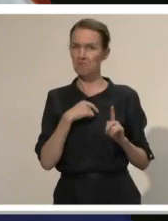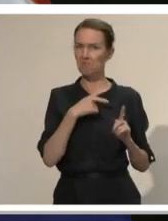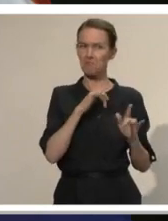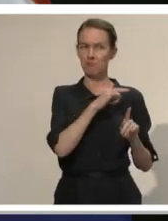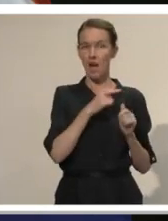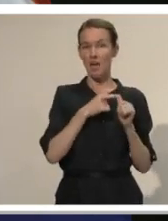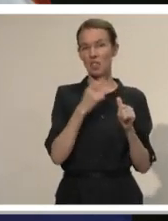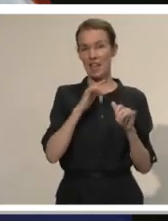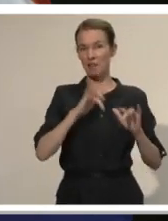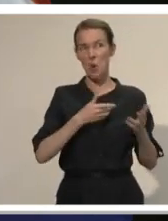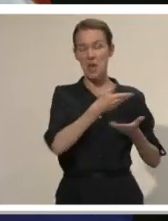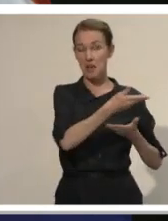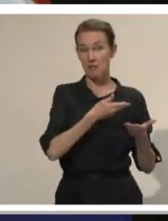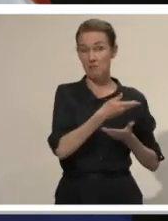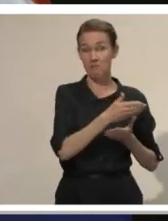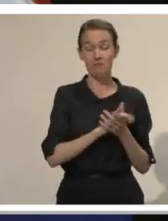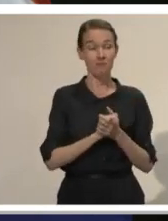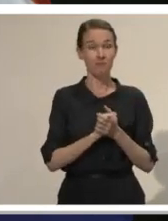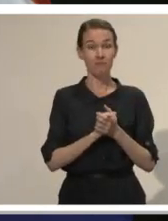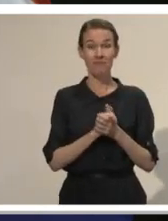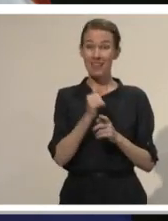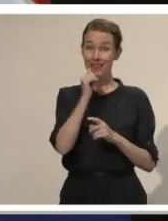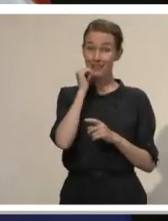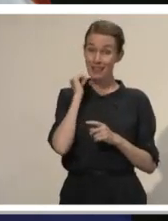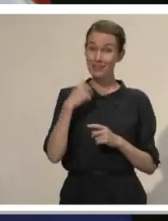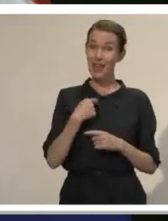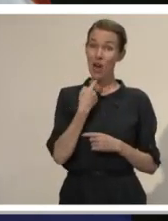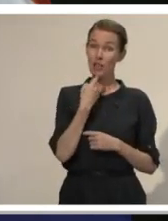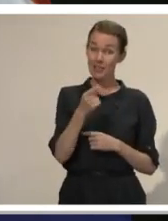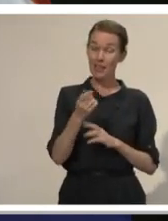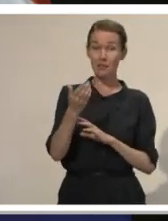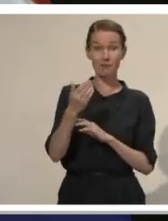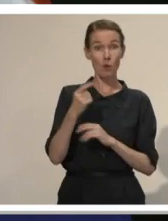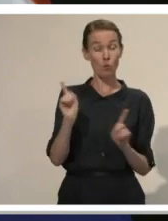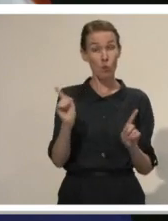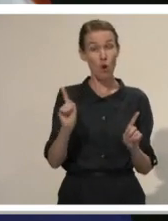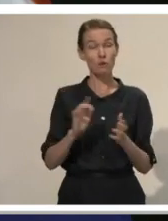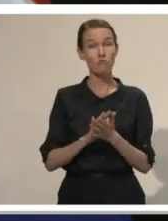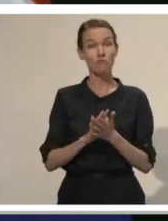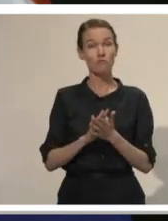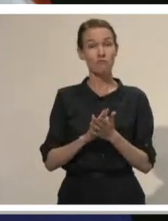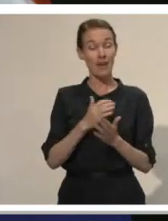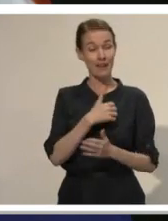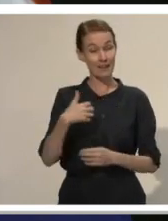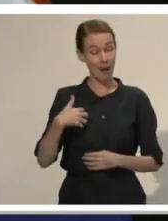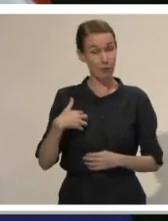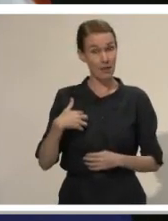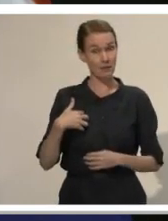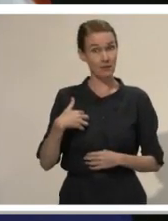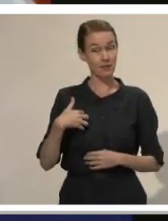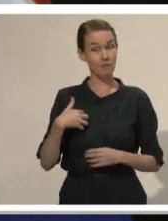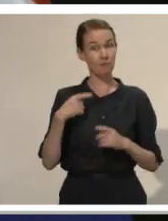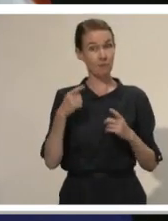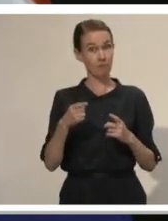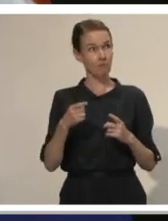or to hear more about it? You would have heard me share yesterday just the general principle with that, of course, I think the entire globe will wish